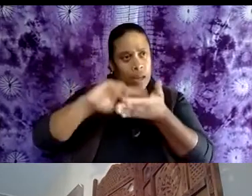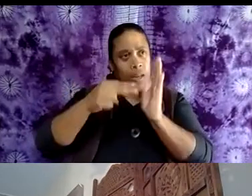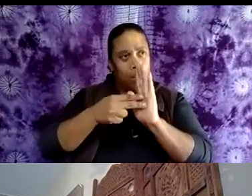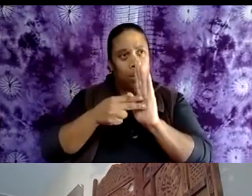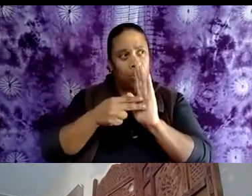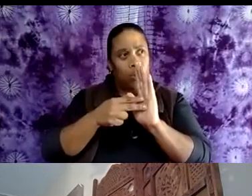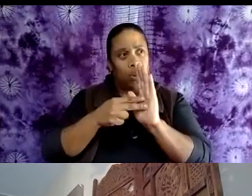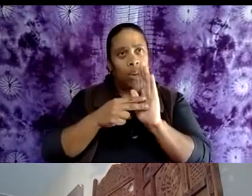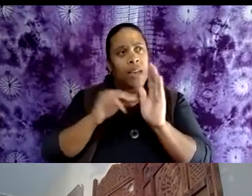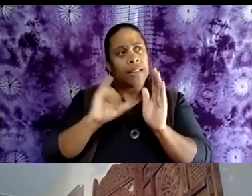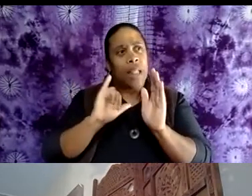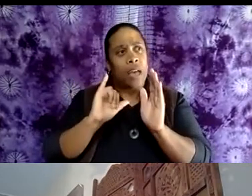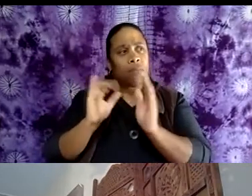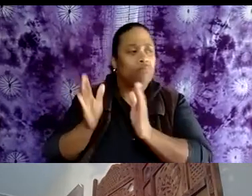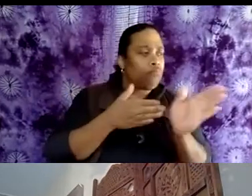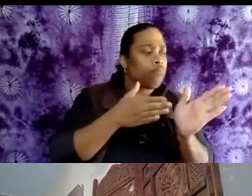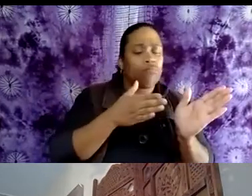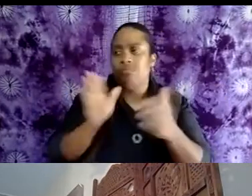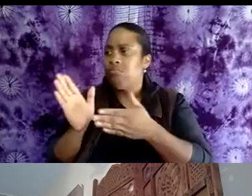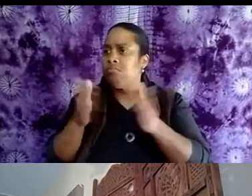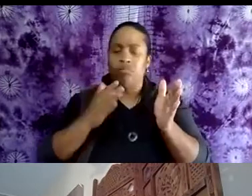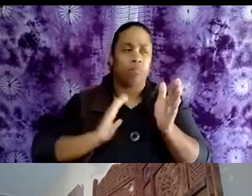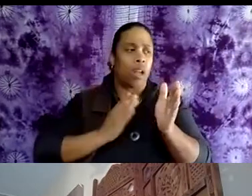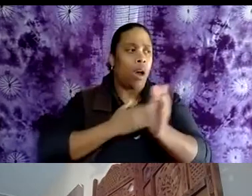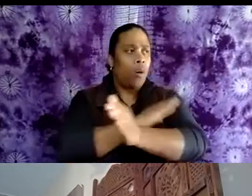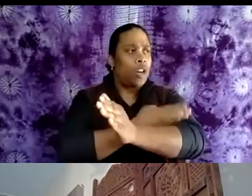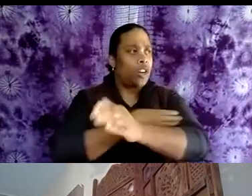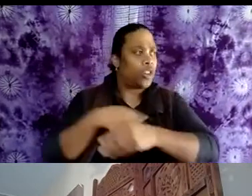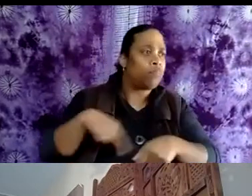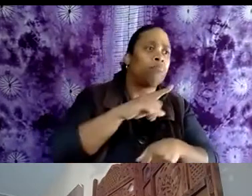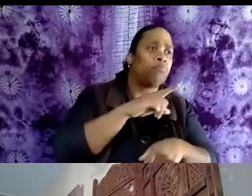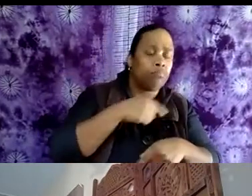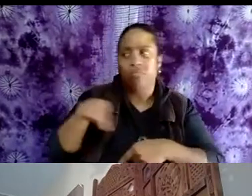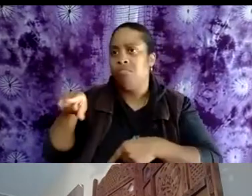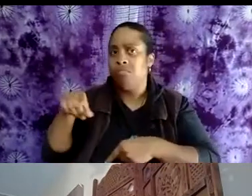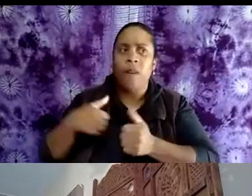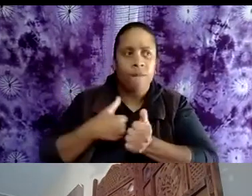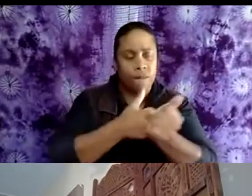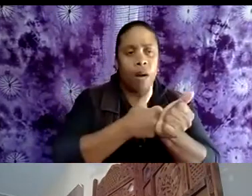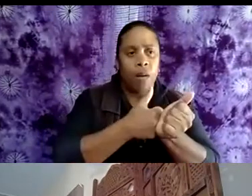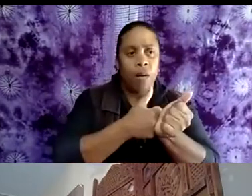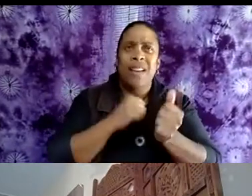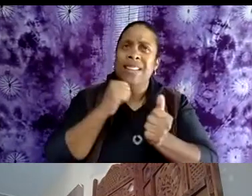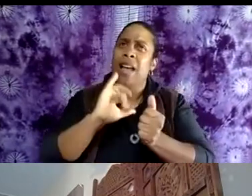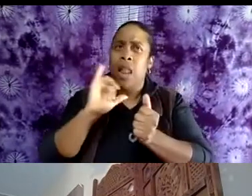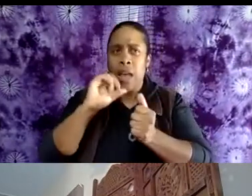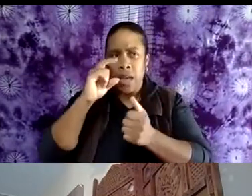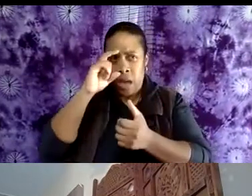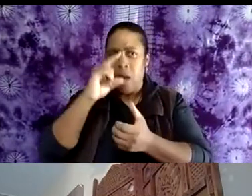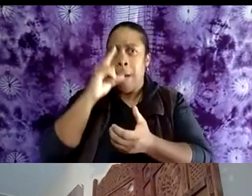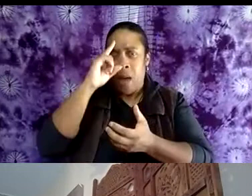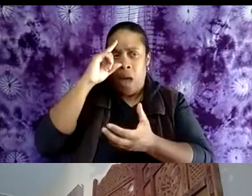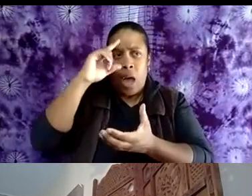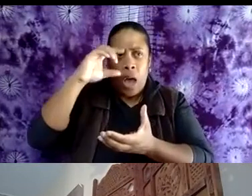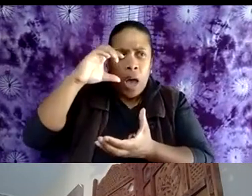our energy flows. Right, so we can make conscious choices about what that is. It's not necessarily a commitment to a goal, but it's a commitment to heading in the